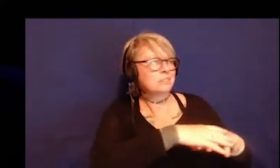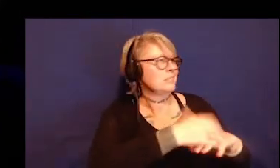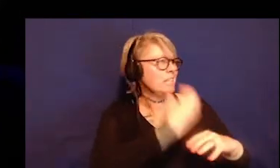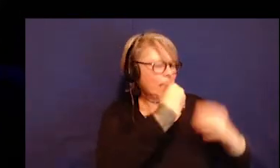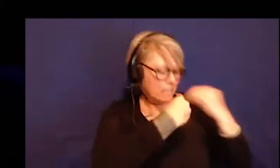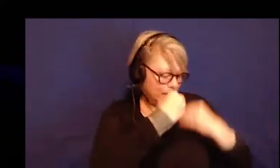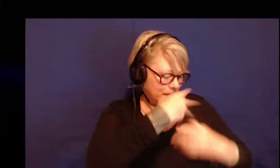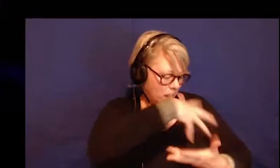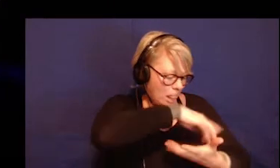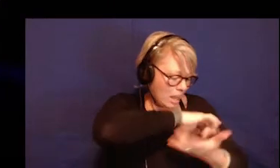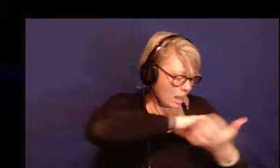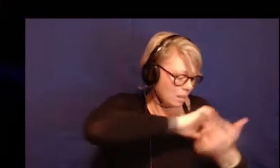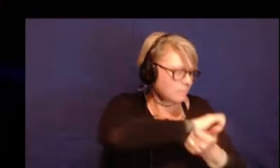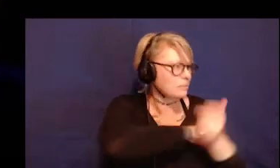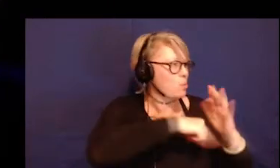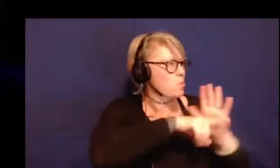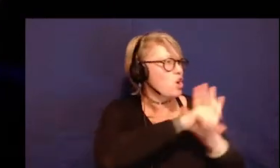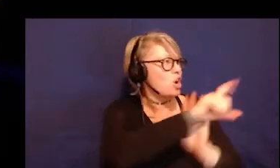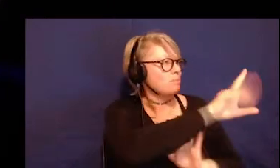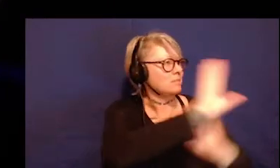has turned into worms.